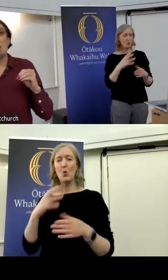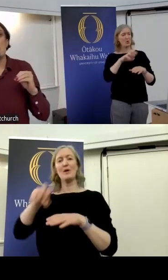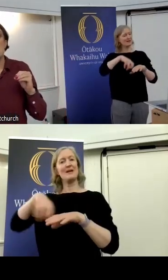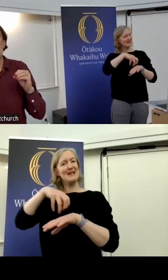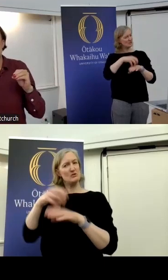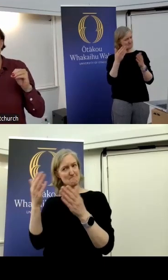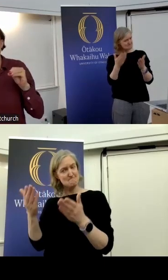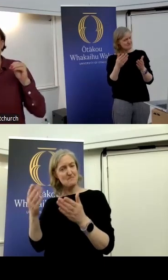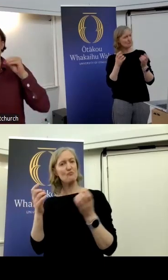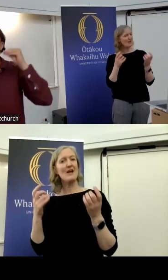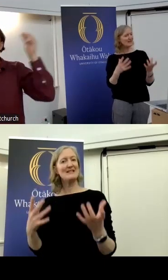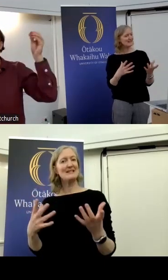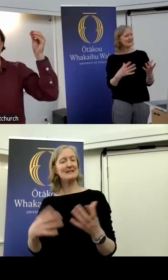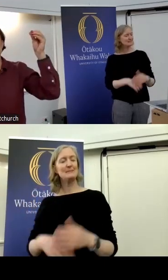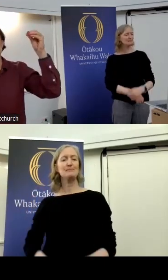The